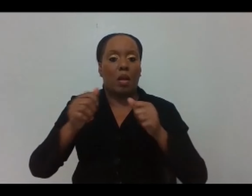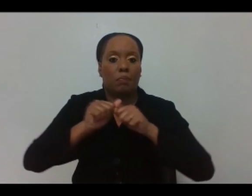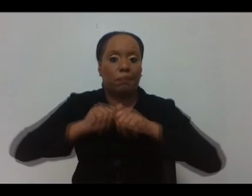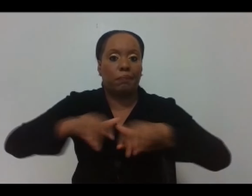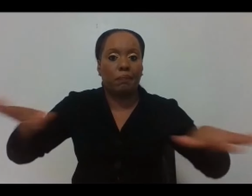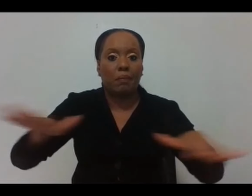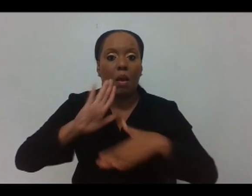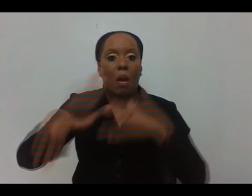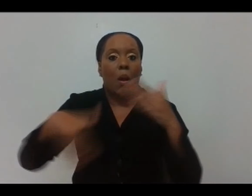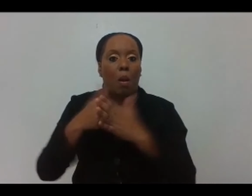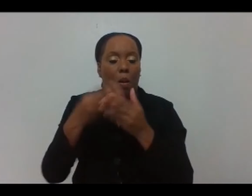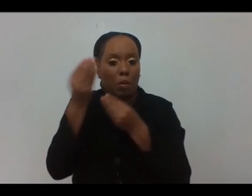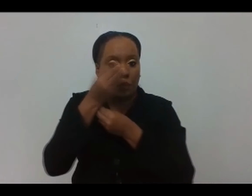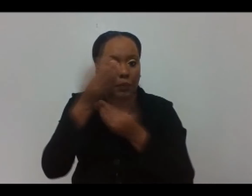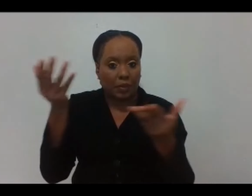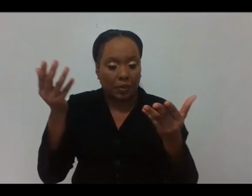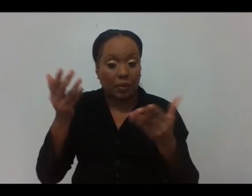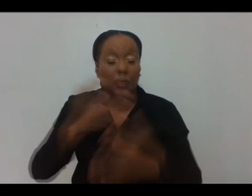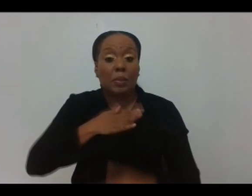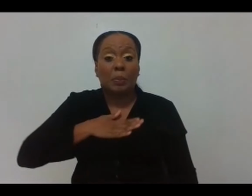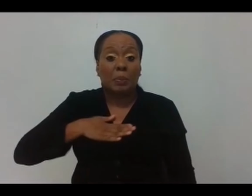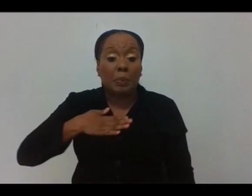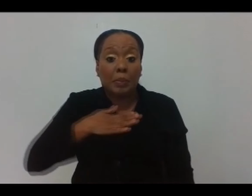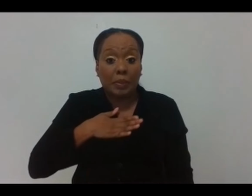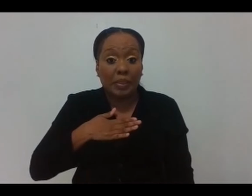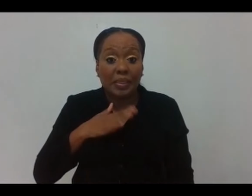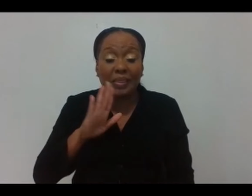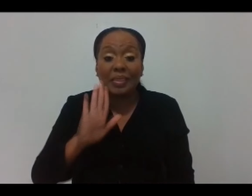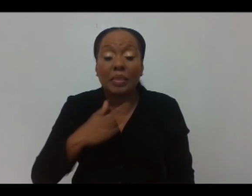of this information. So please